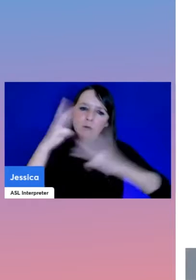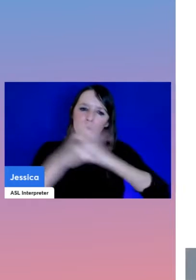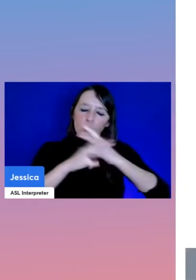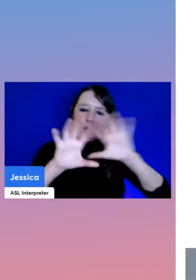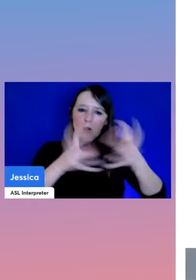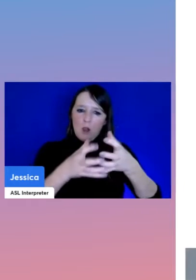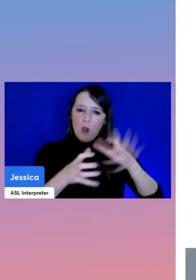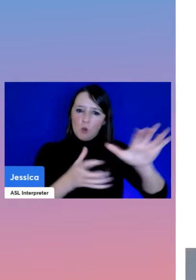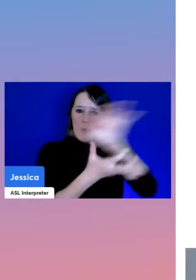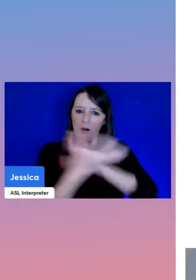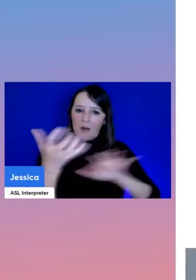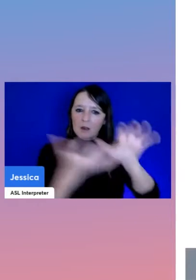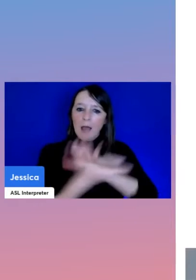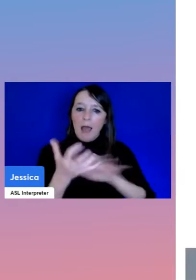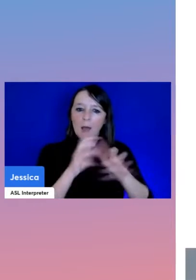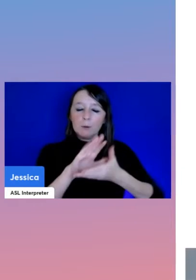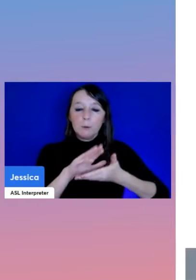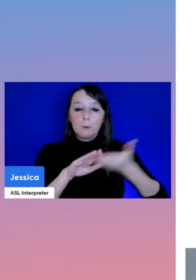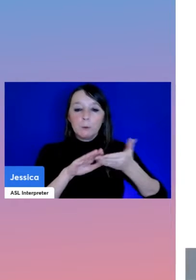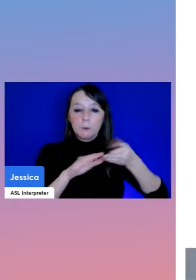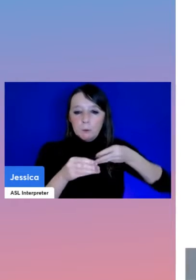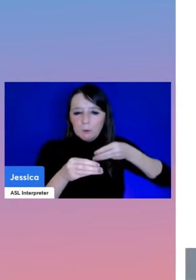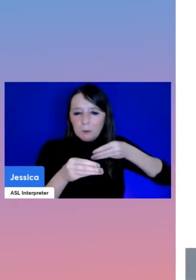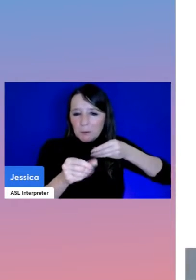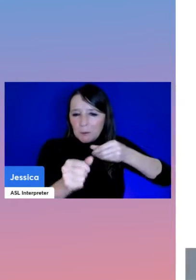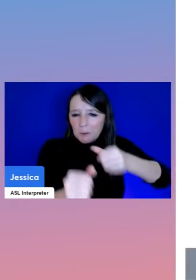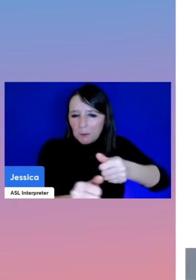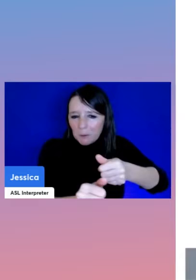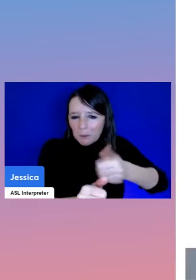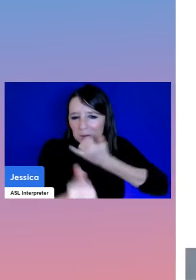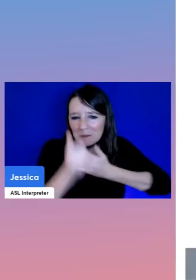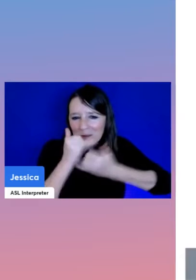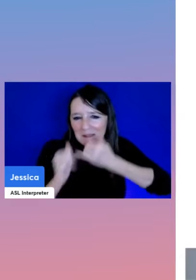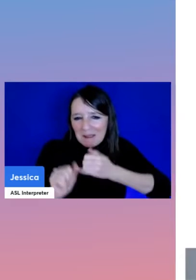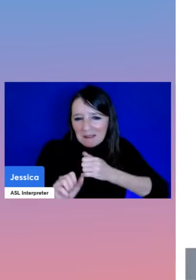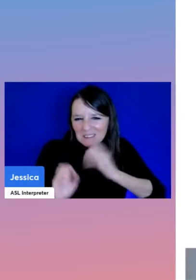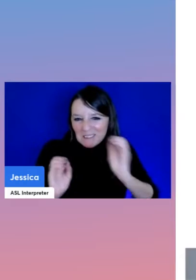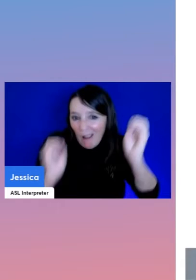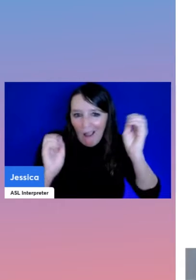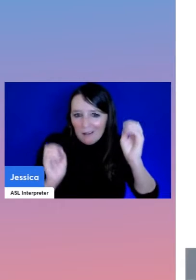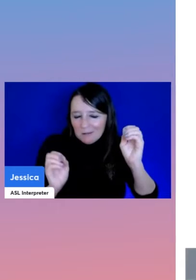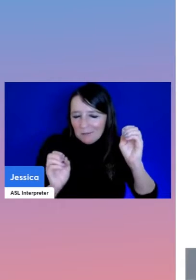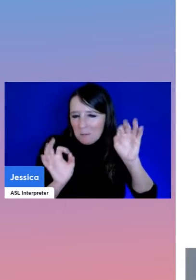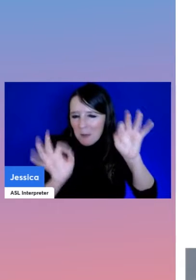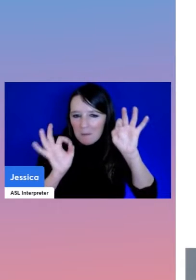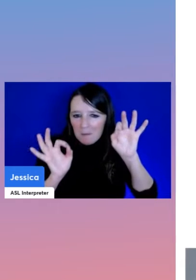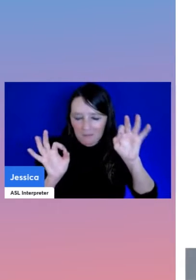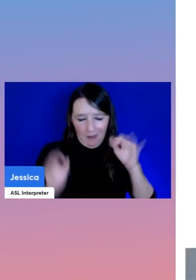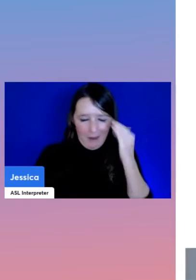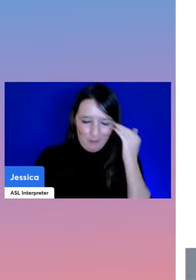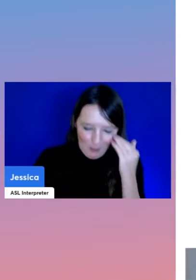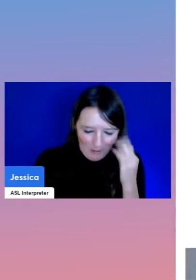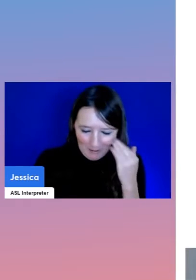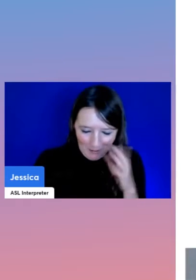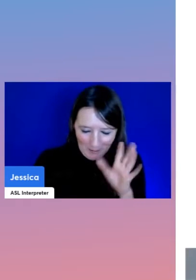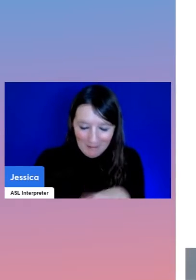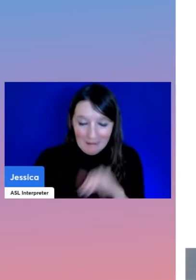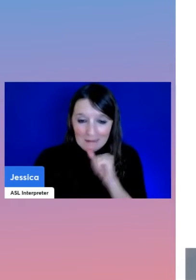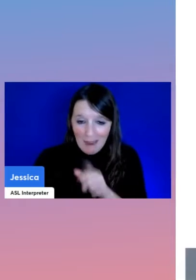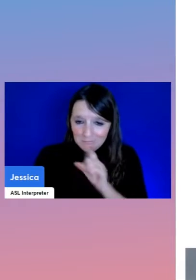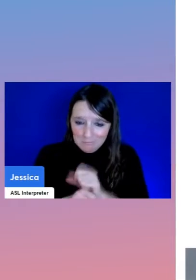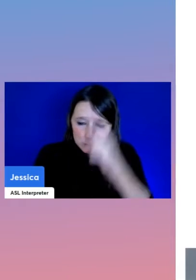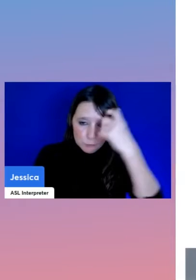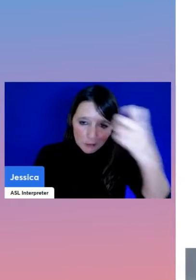operates flawlessly. I know, but it is possible. This is not just a dream, but a reality we